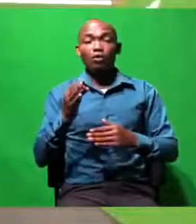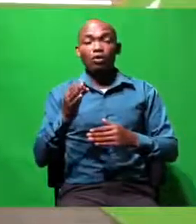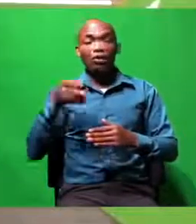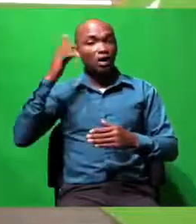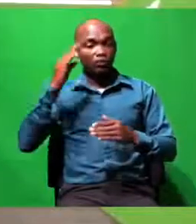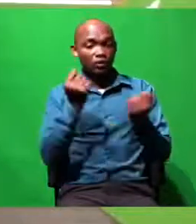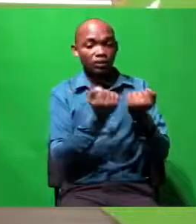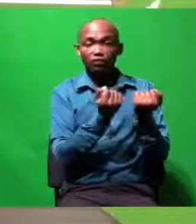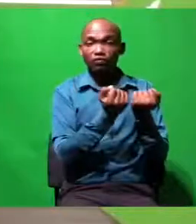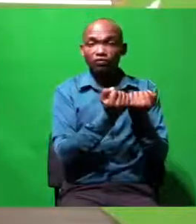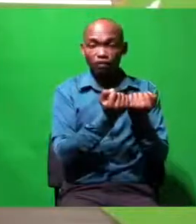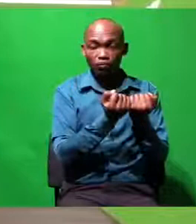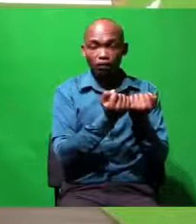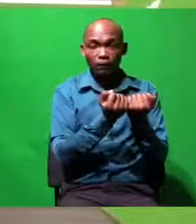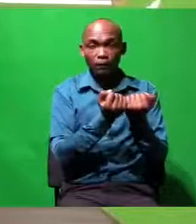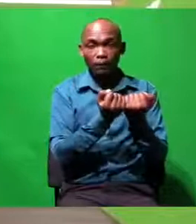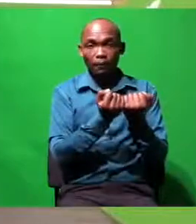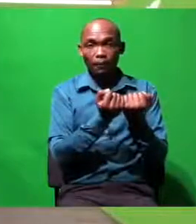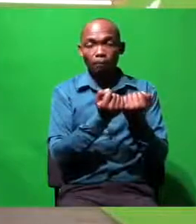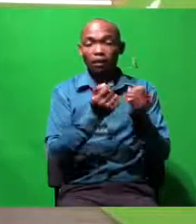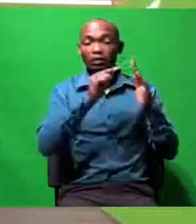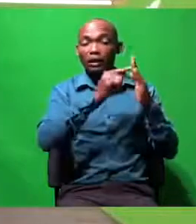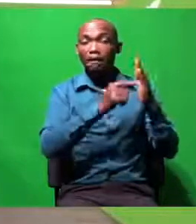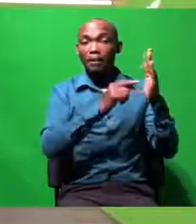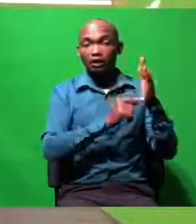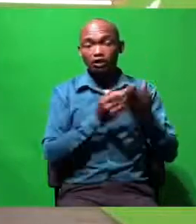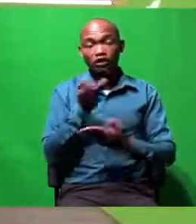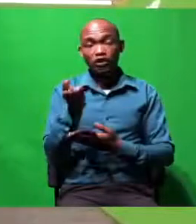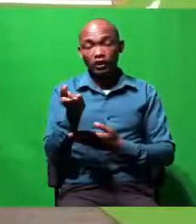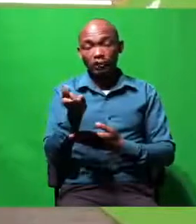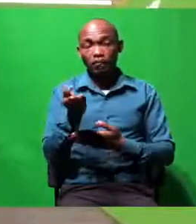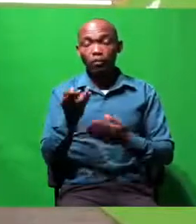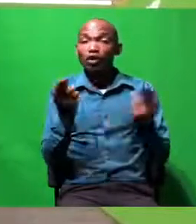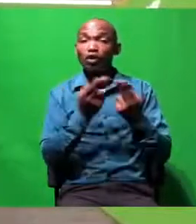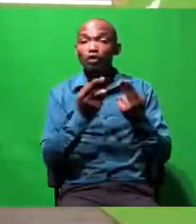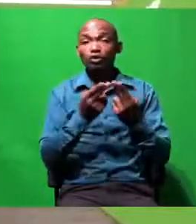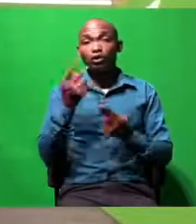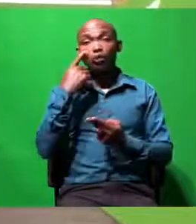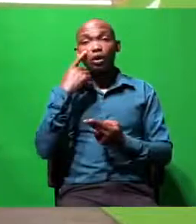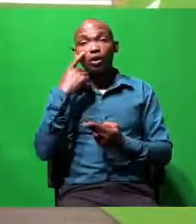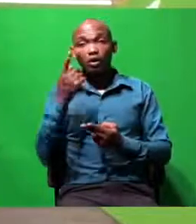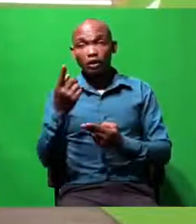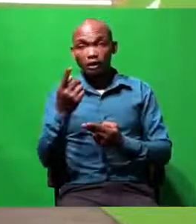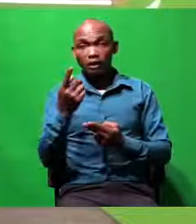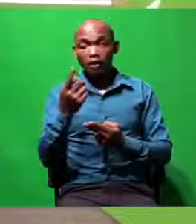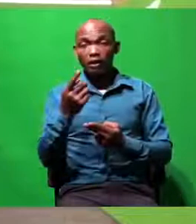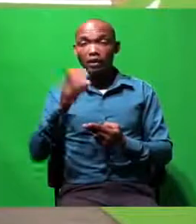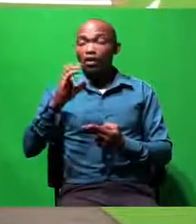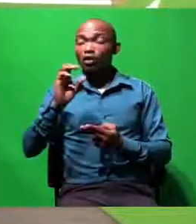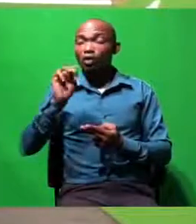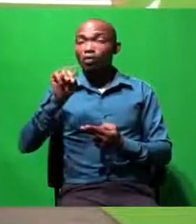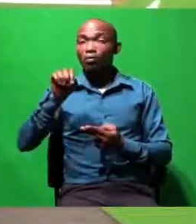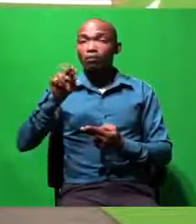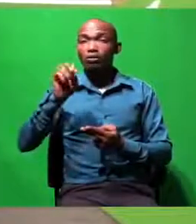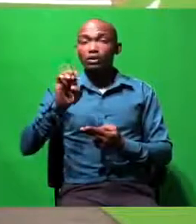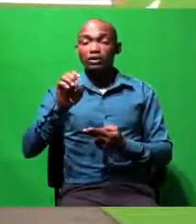is formulated. Their main organ of government is three, as I've mentioned. But also, we are just looking